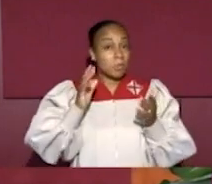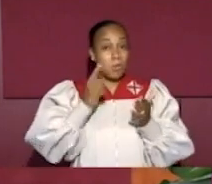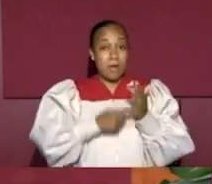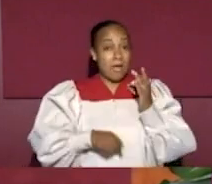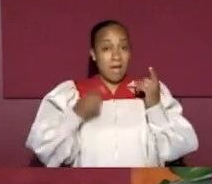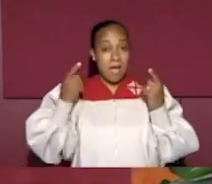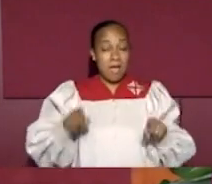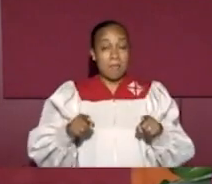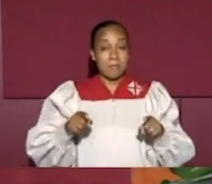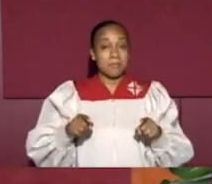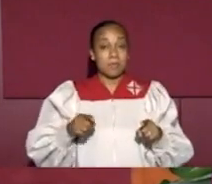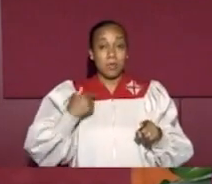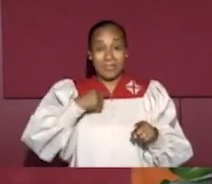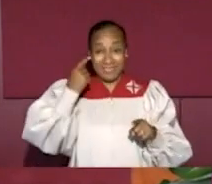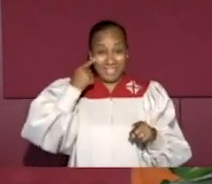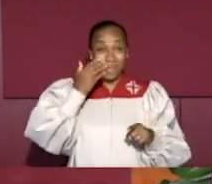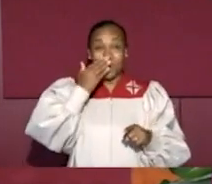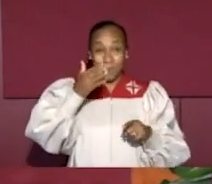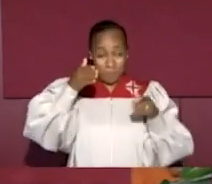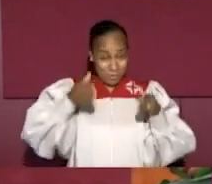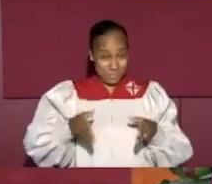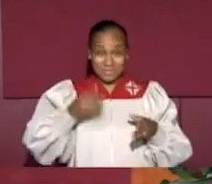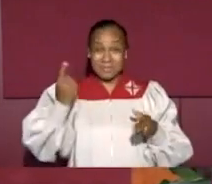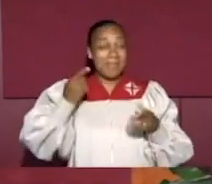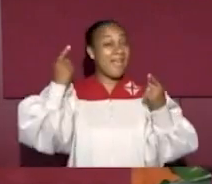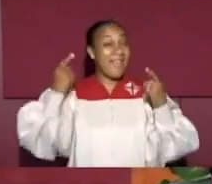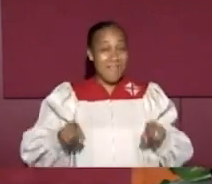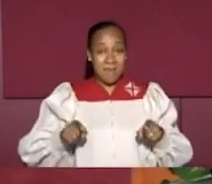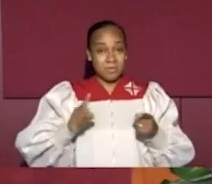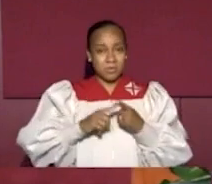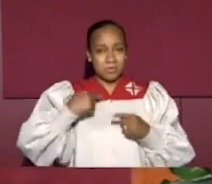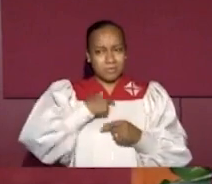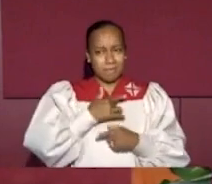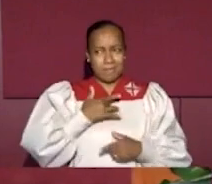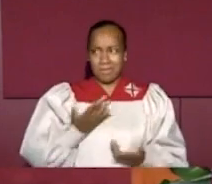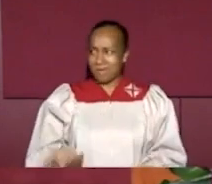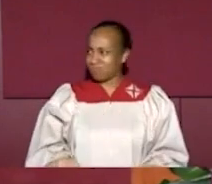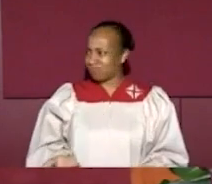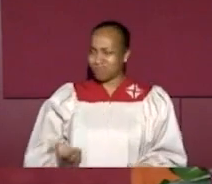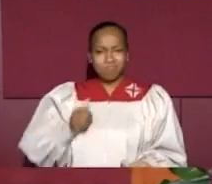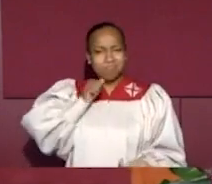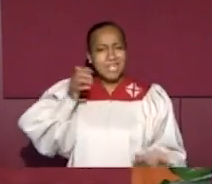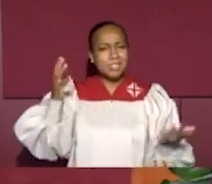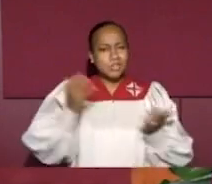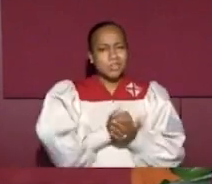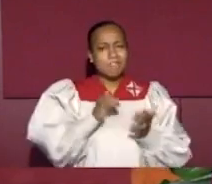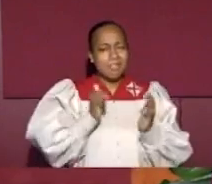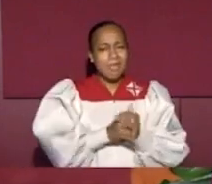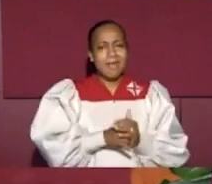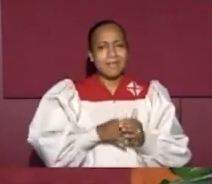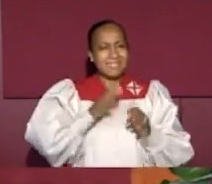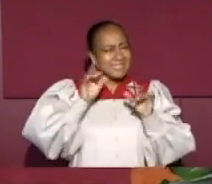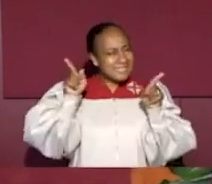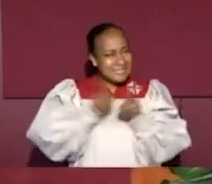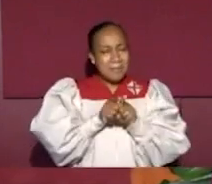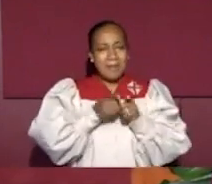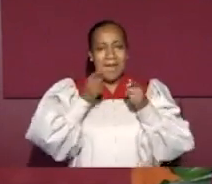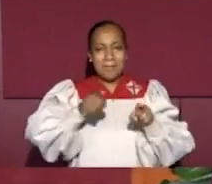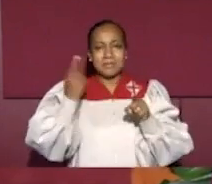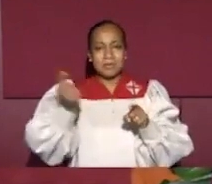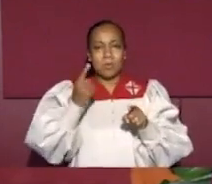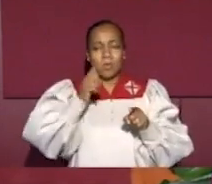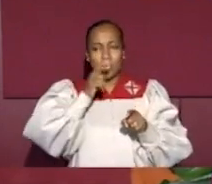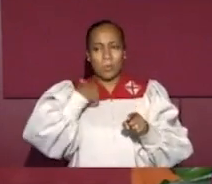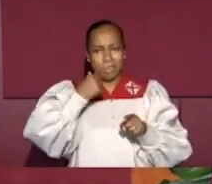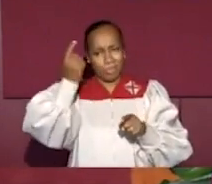is when we think we're a good person and something happens to us, we feel like we didn't deserve it. And when the same thing happens to somebody